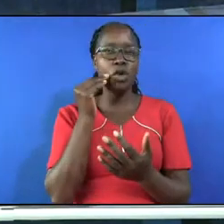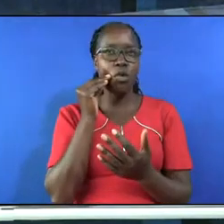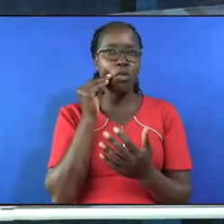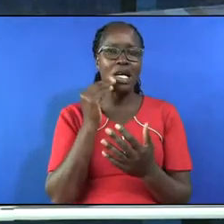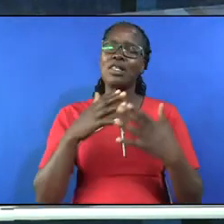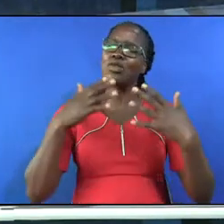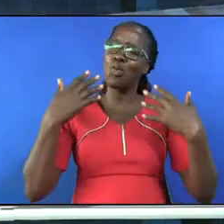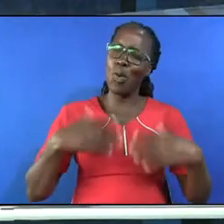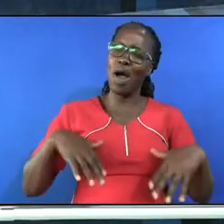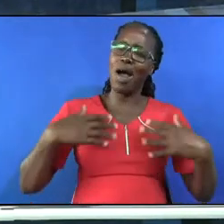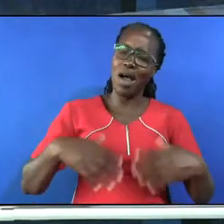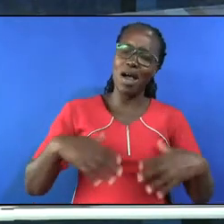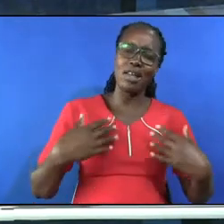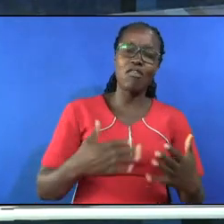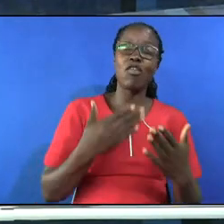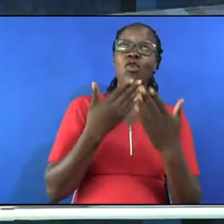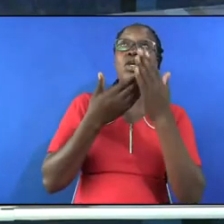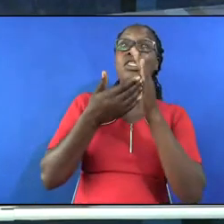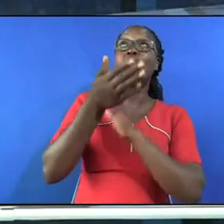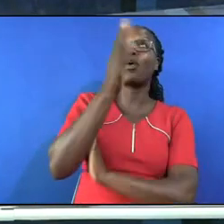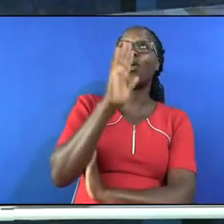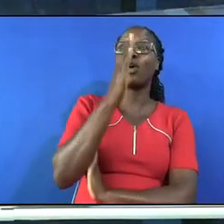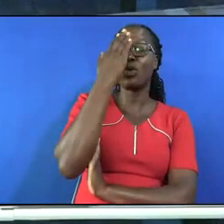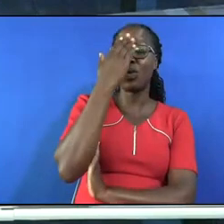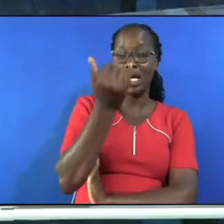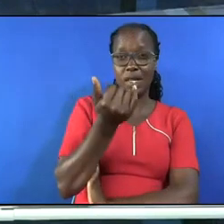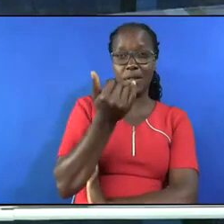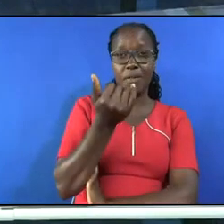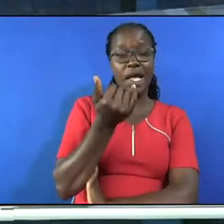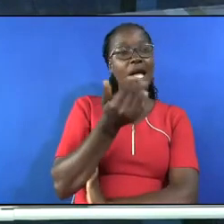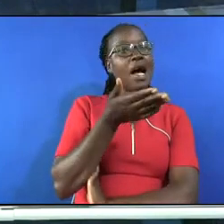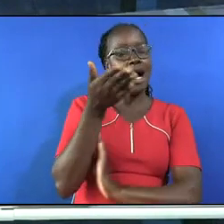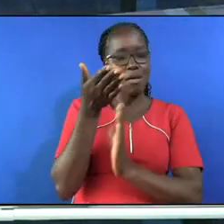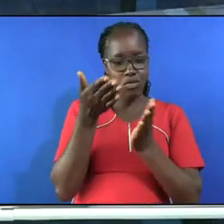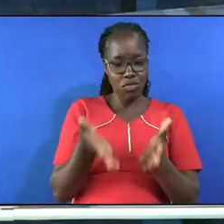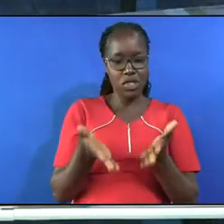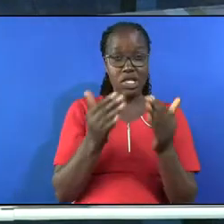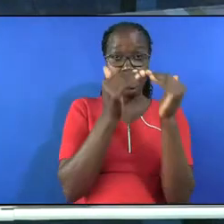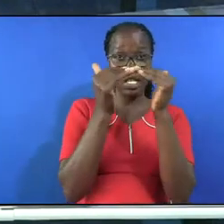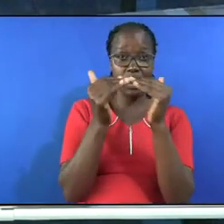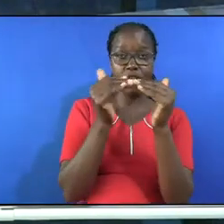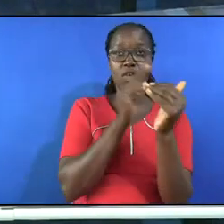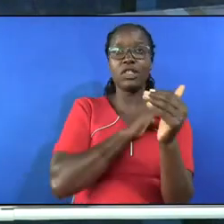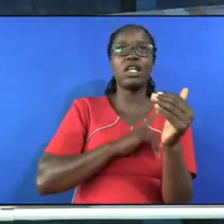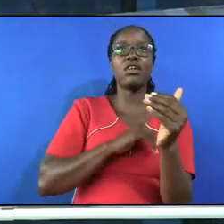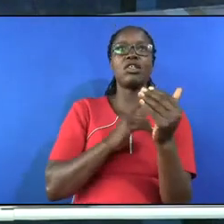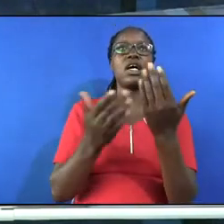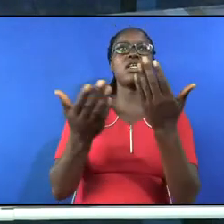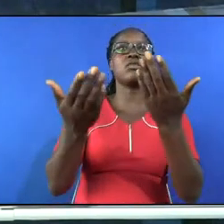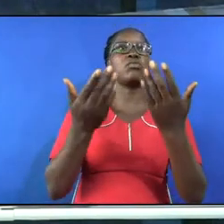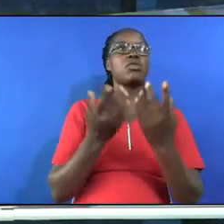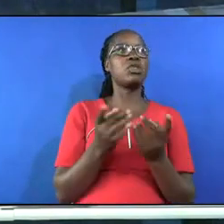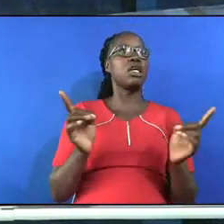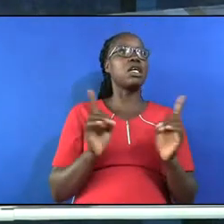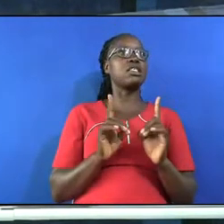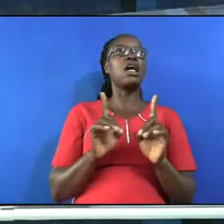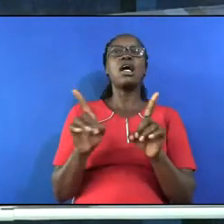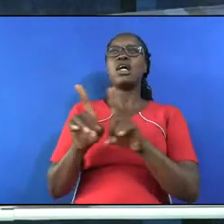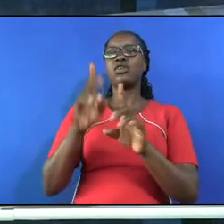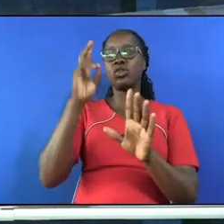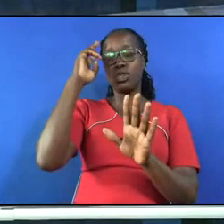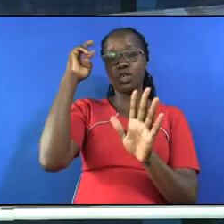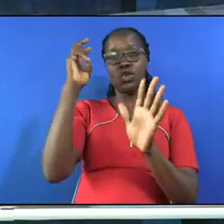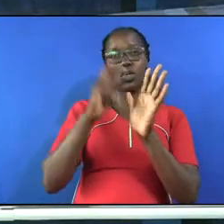was wonderful. We thank God because this far, the Lord has brought us. Amen. I also want to recognize